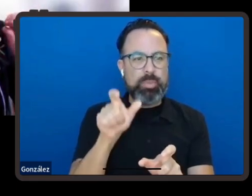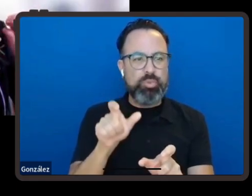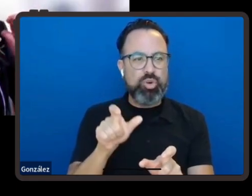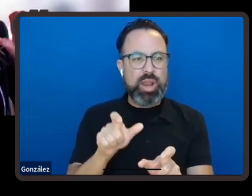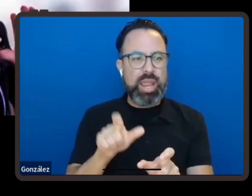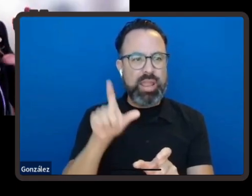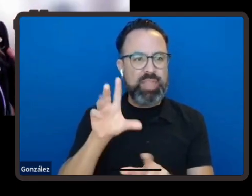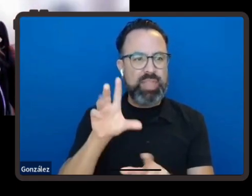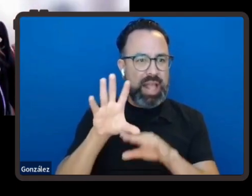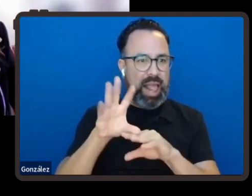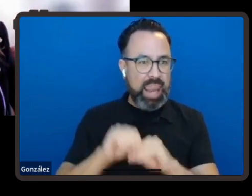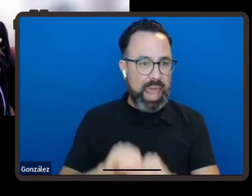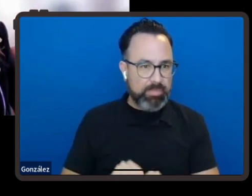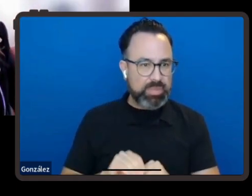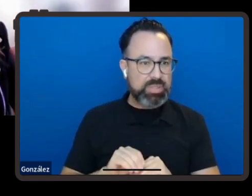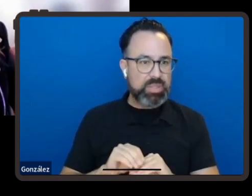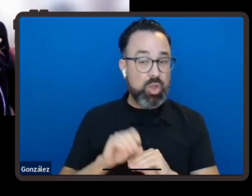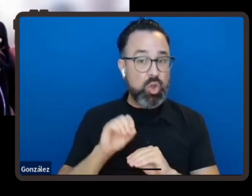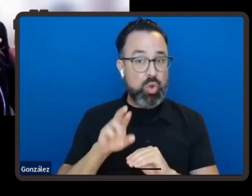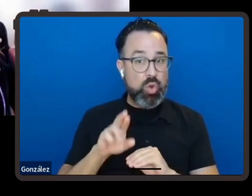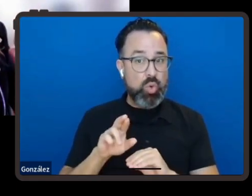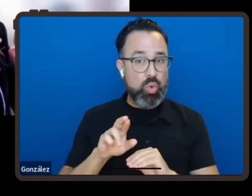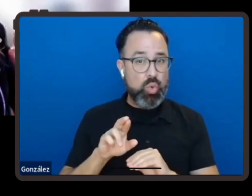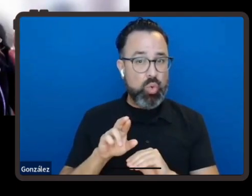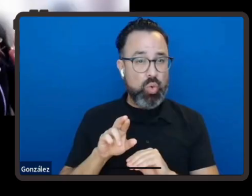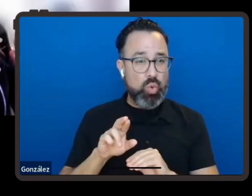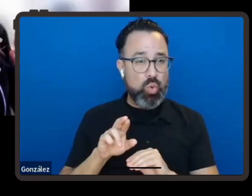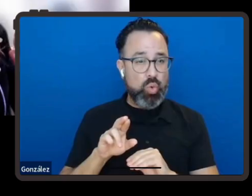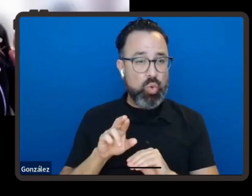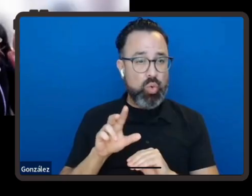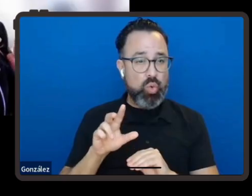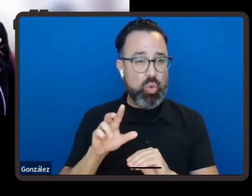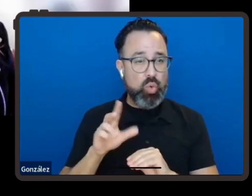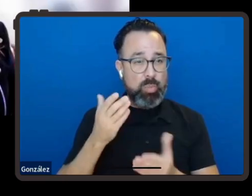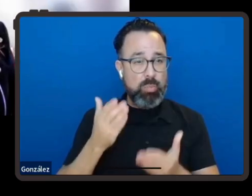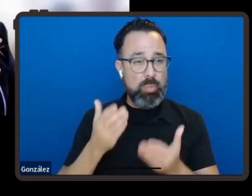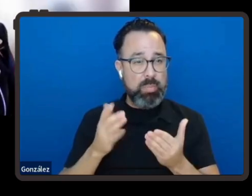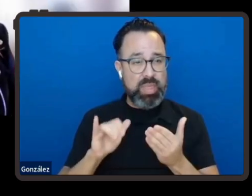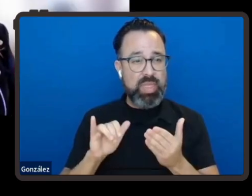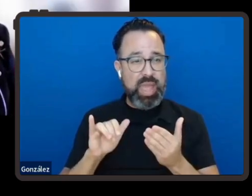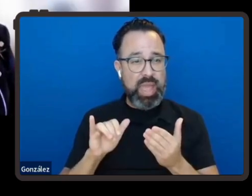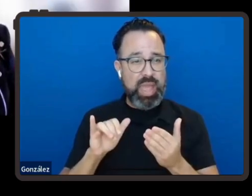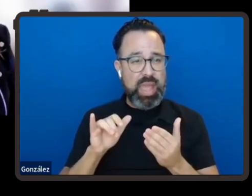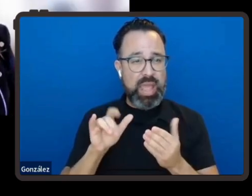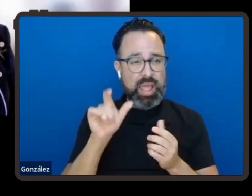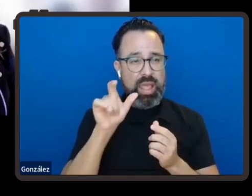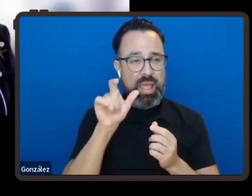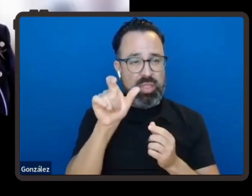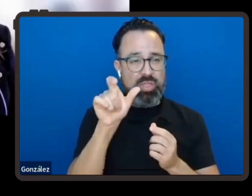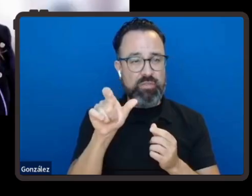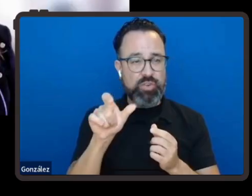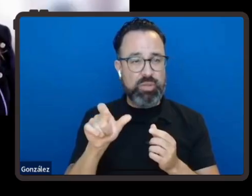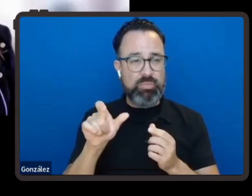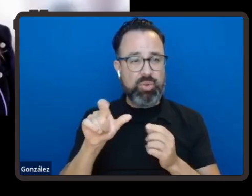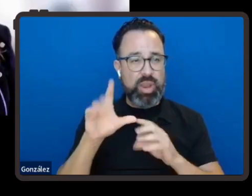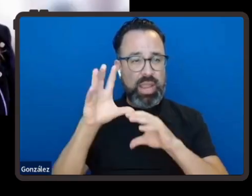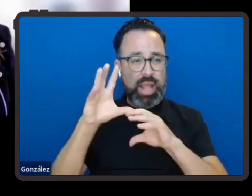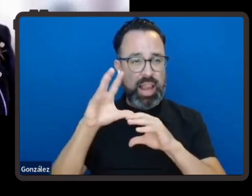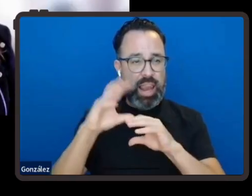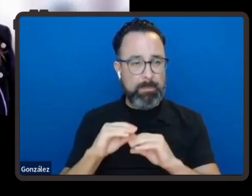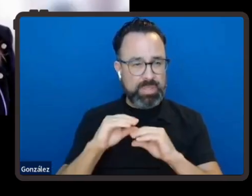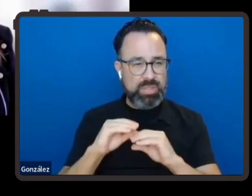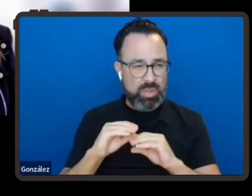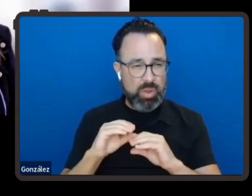So it's probably the vertebrae were collapsing. So it does sound like that there was a problem with